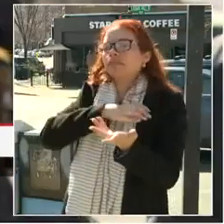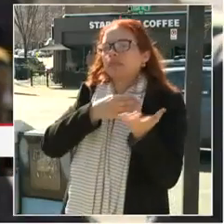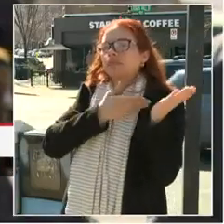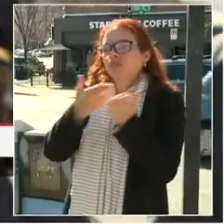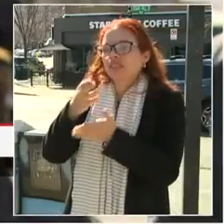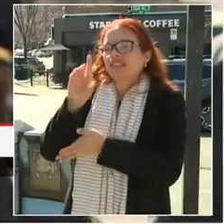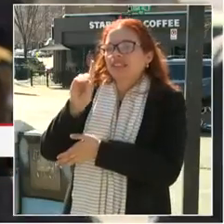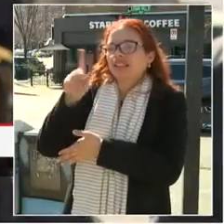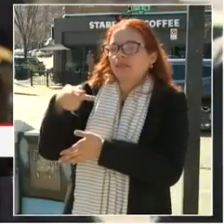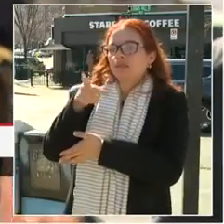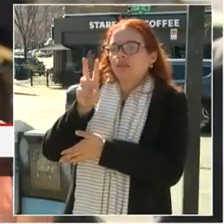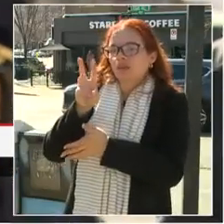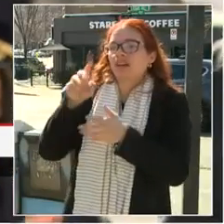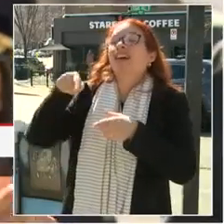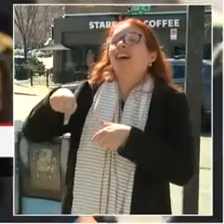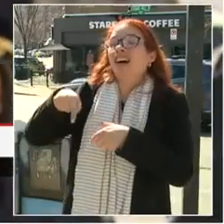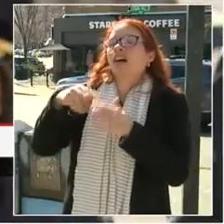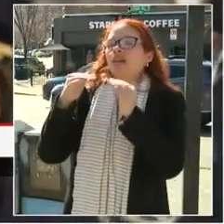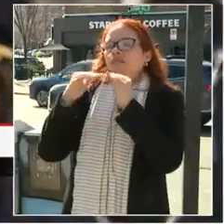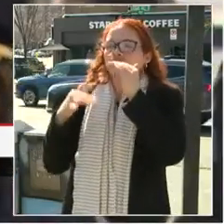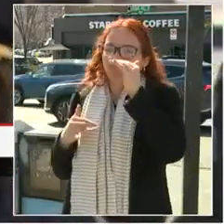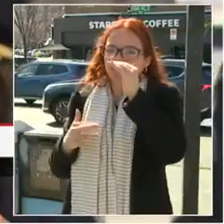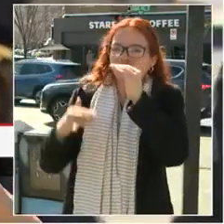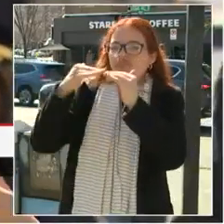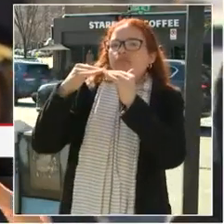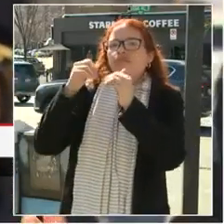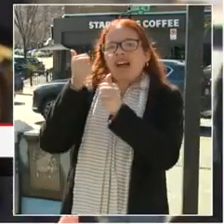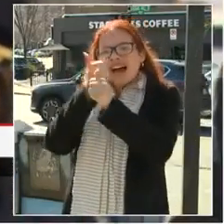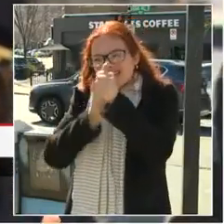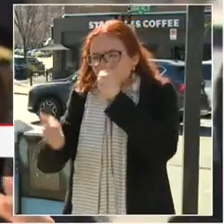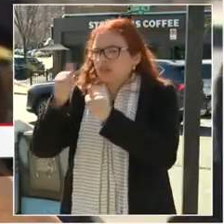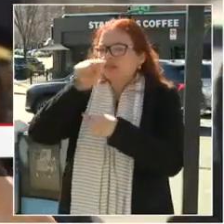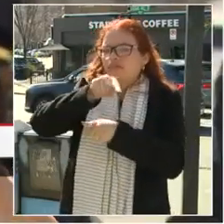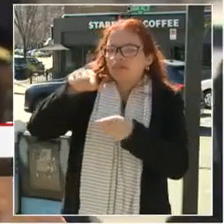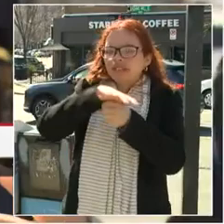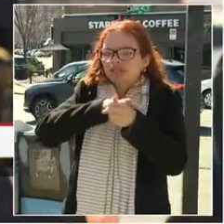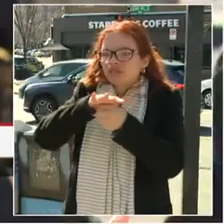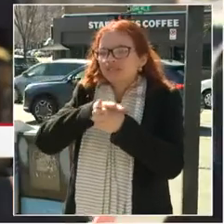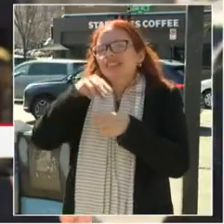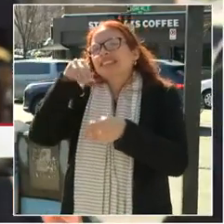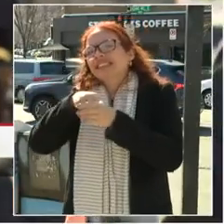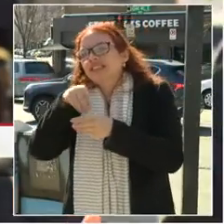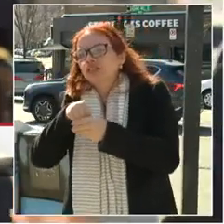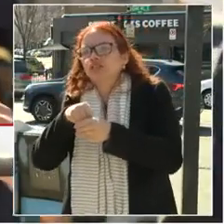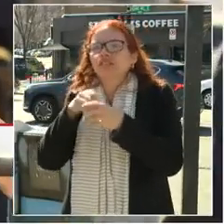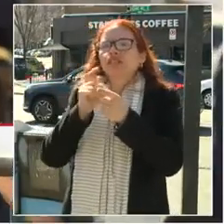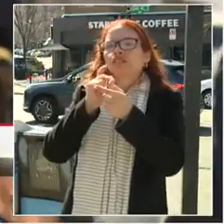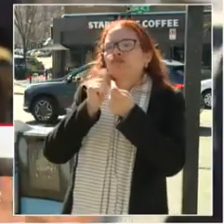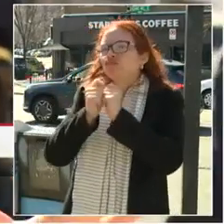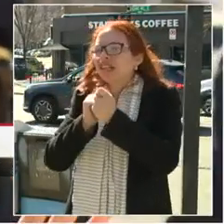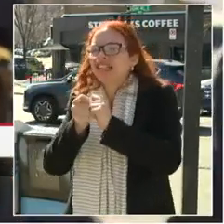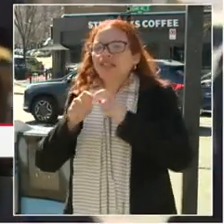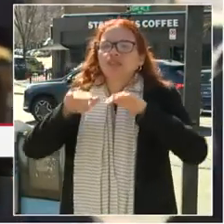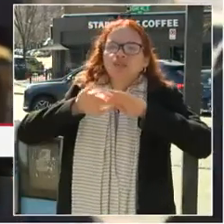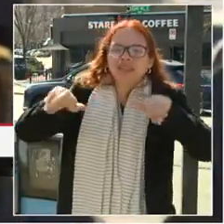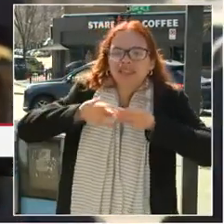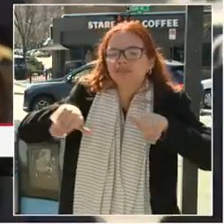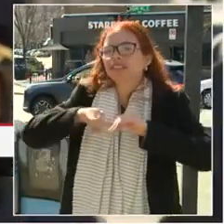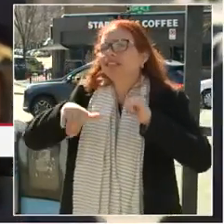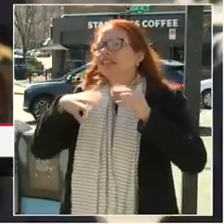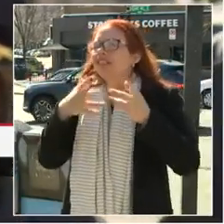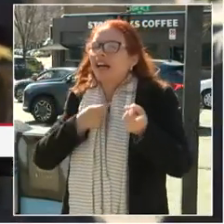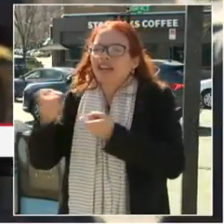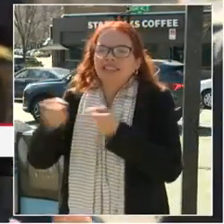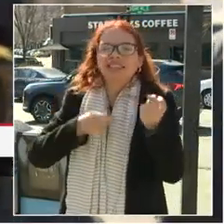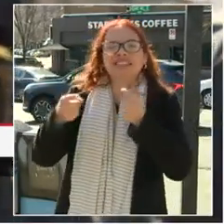every jurisdiction around it in terms of indoor track and swimming, possibly ice. So all of those things